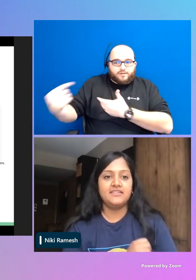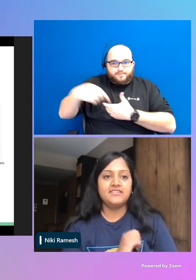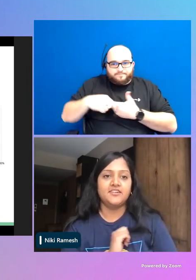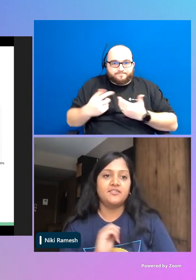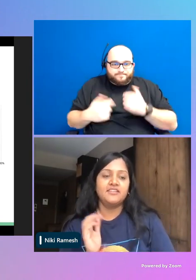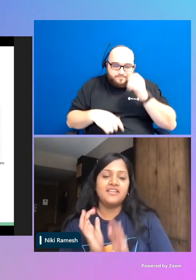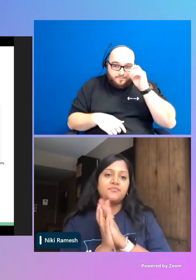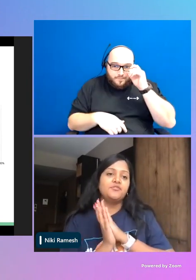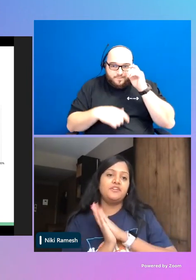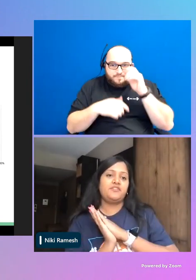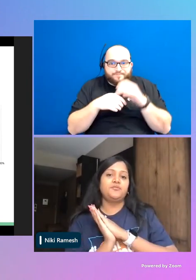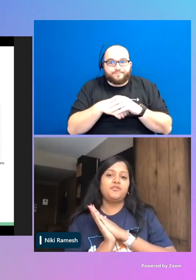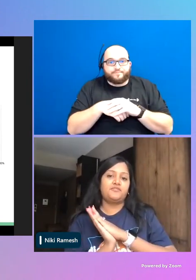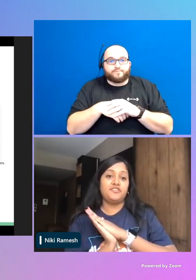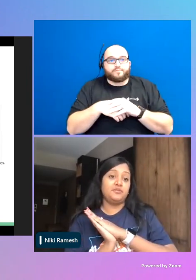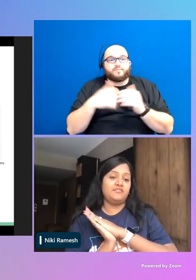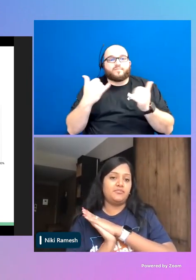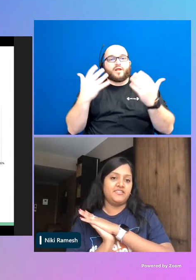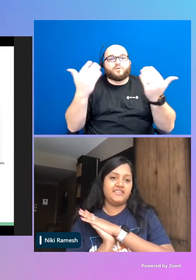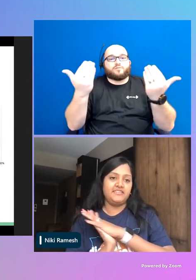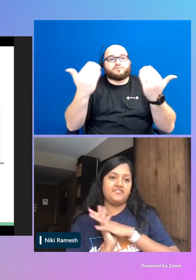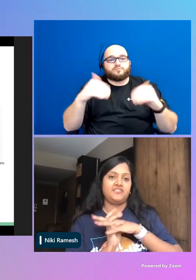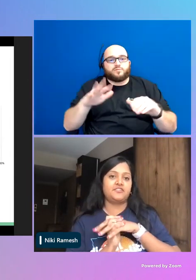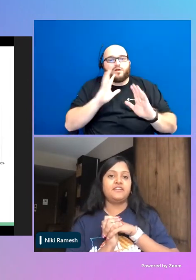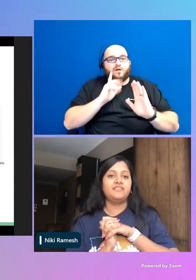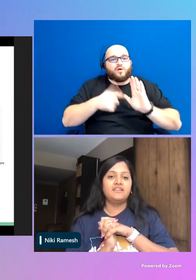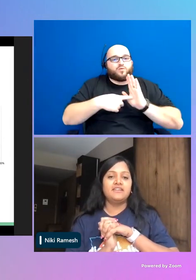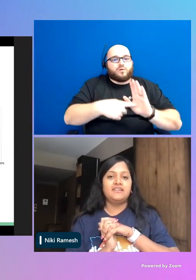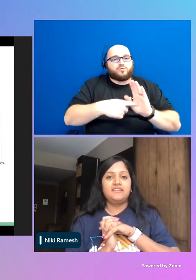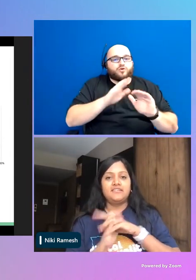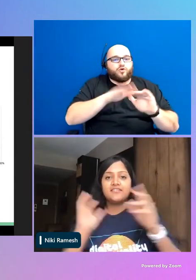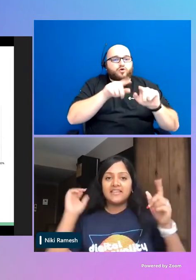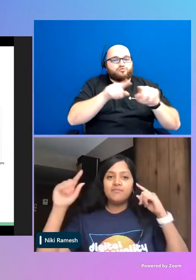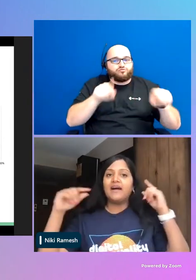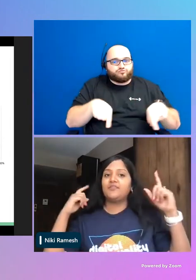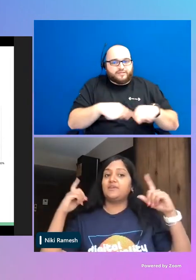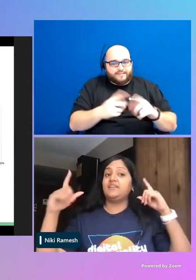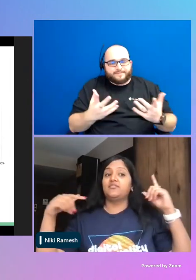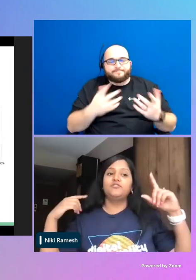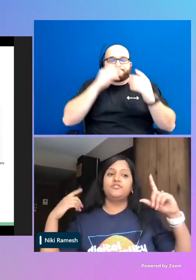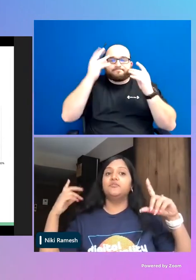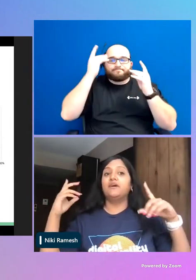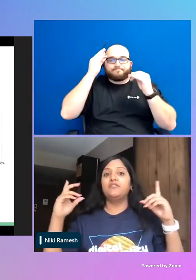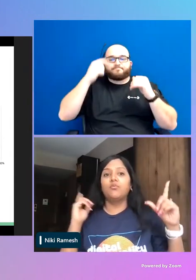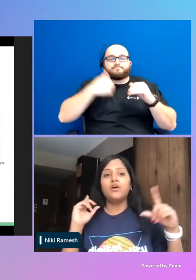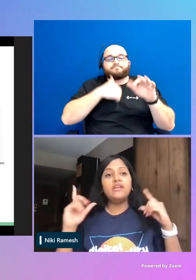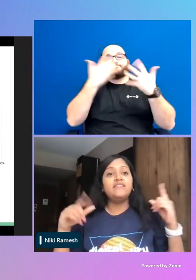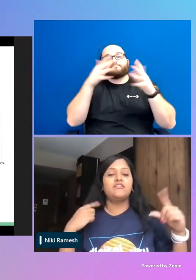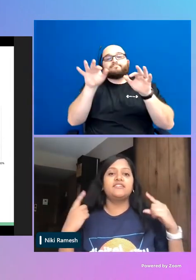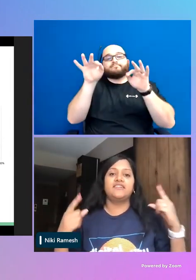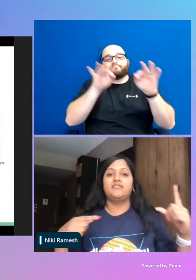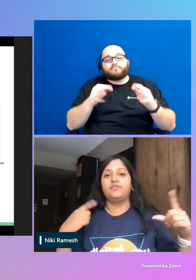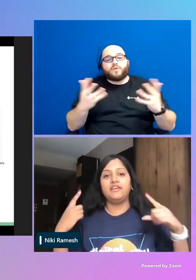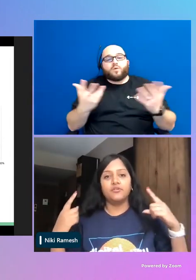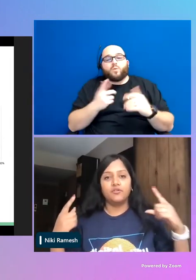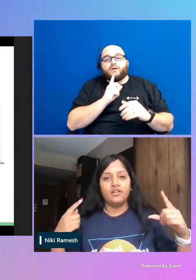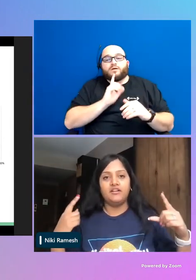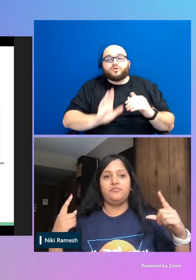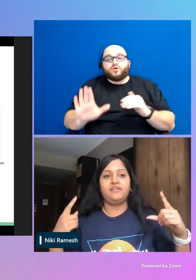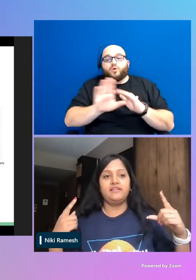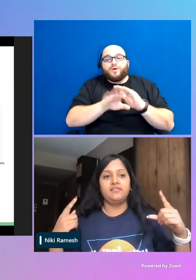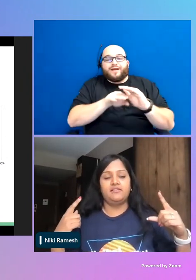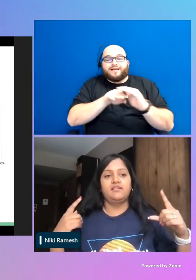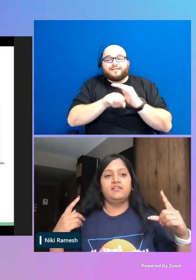Okay, so let's move into the first one, representation on screen. So think back to when I told you about what is your accessibility